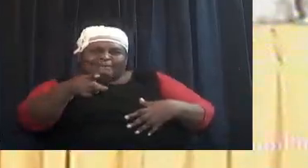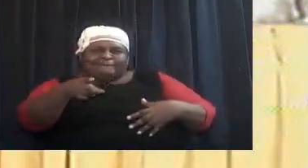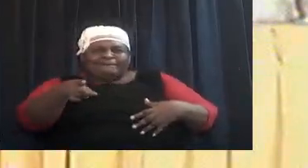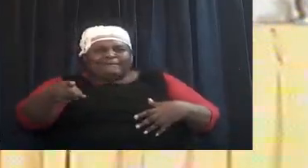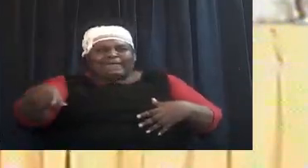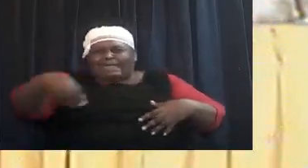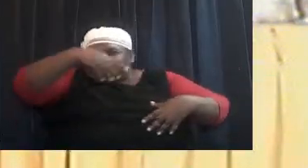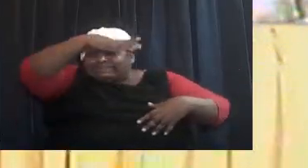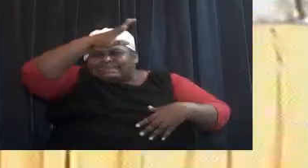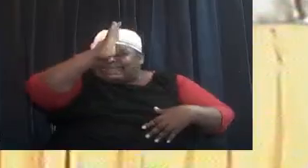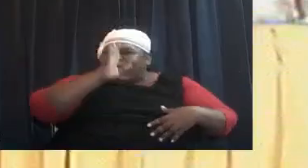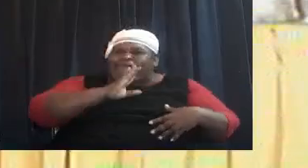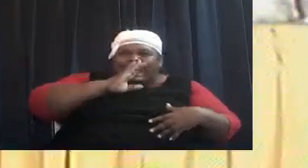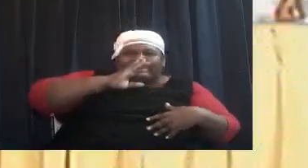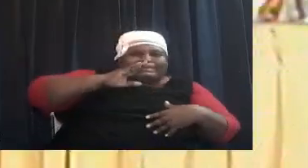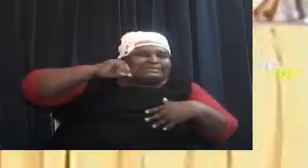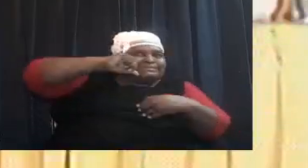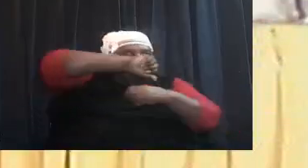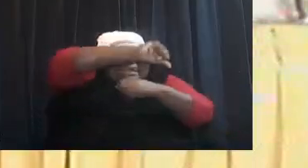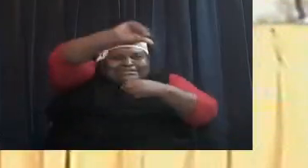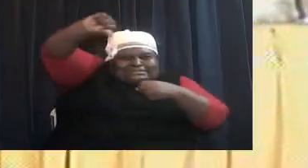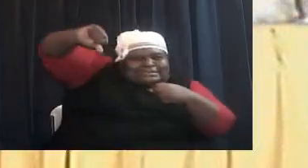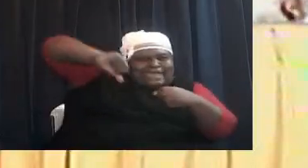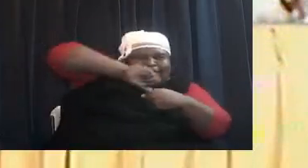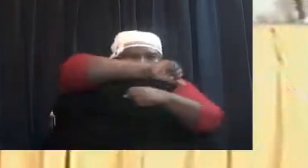And then God anoints.